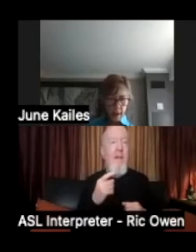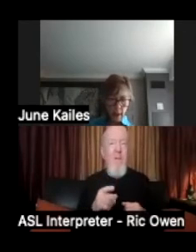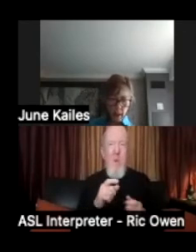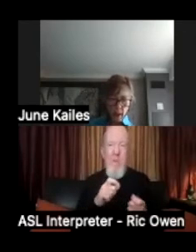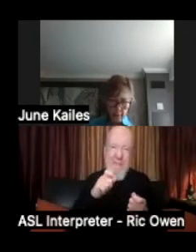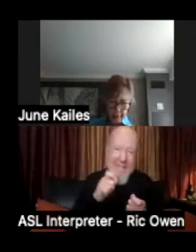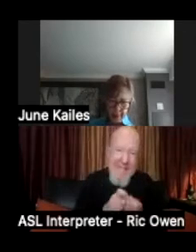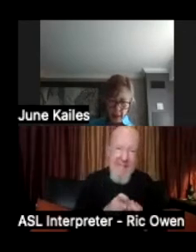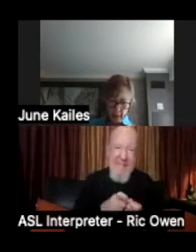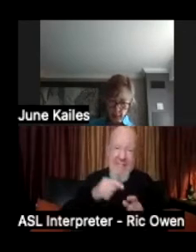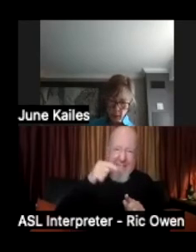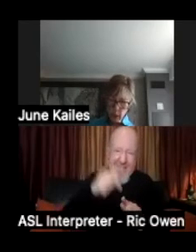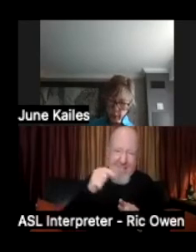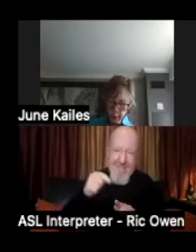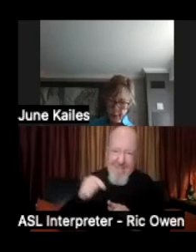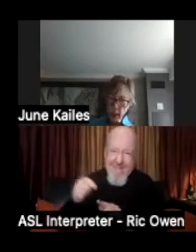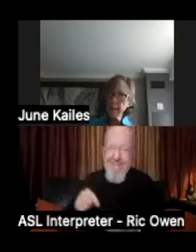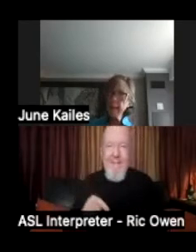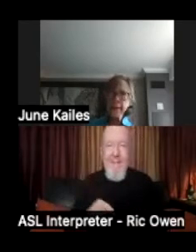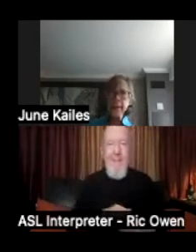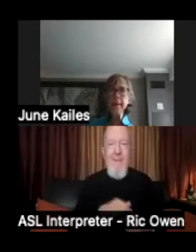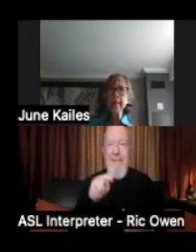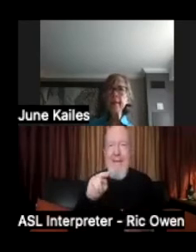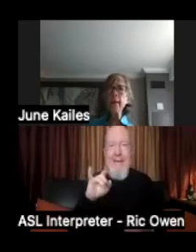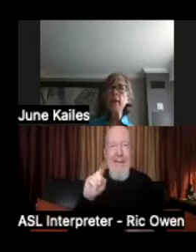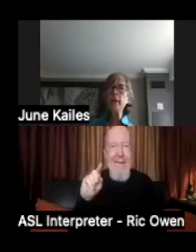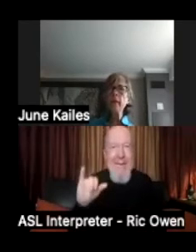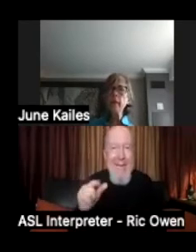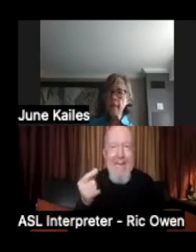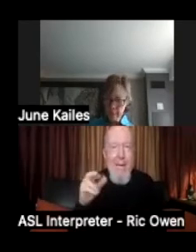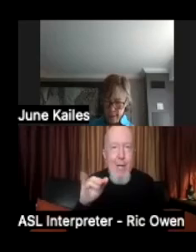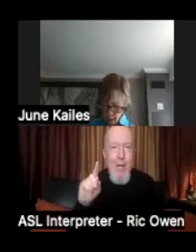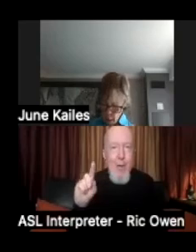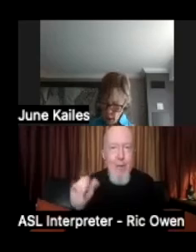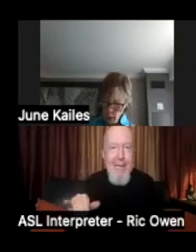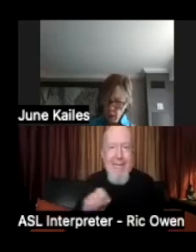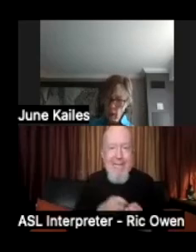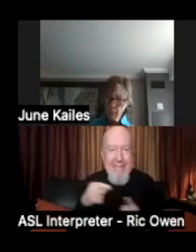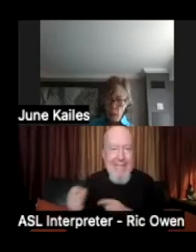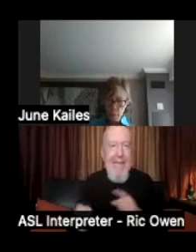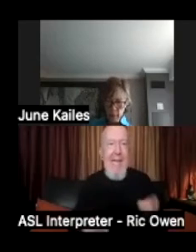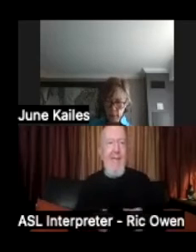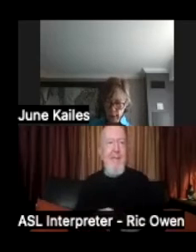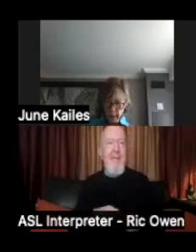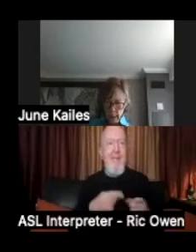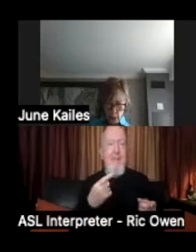nitty-gritty details linked to hearing, vision, mobility,